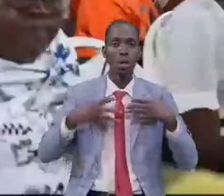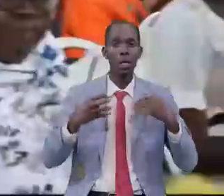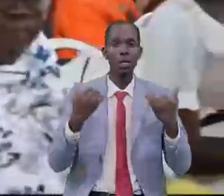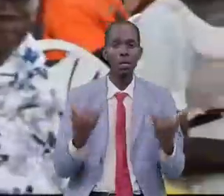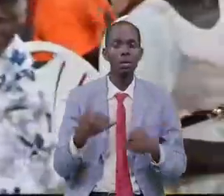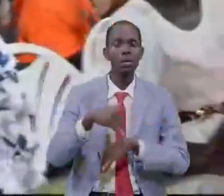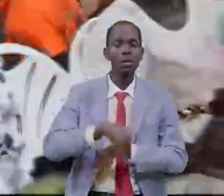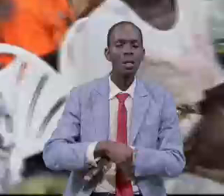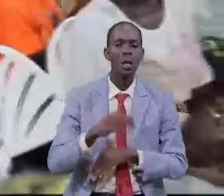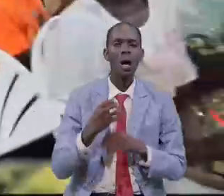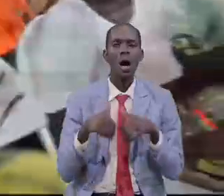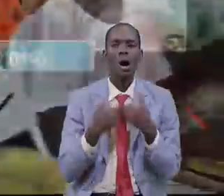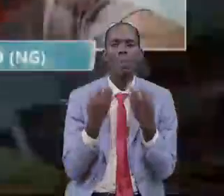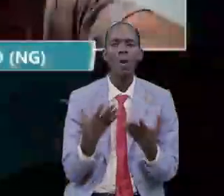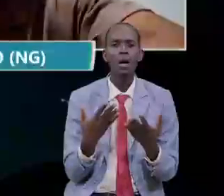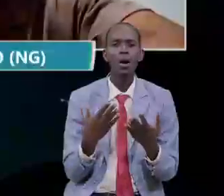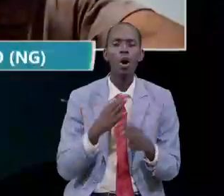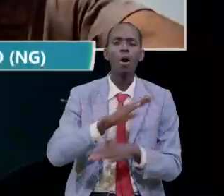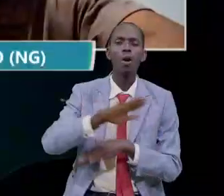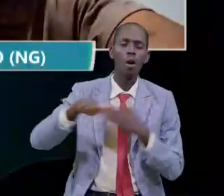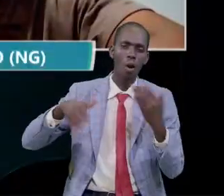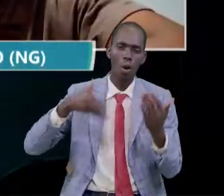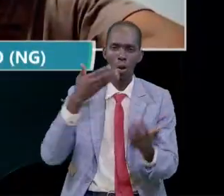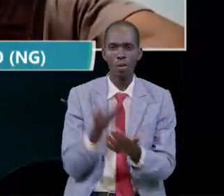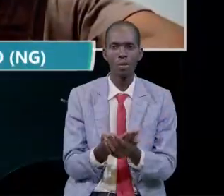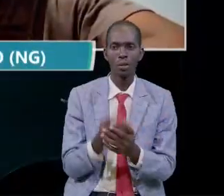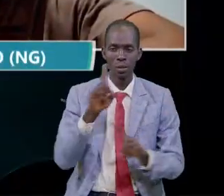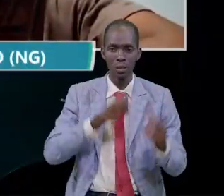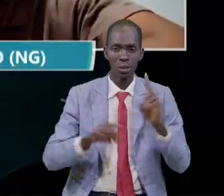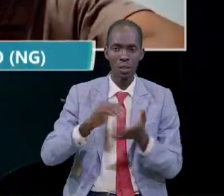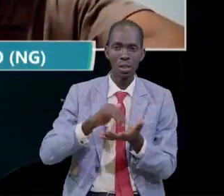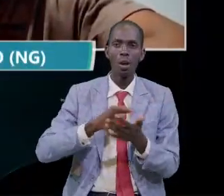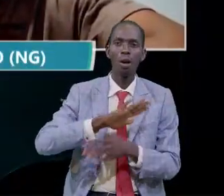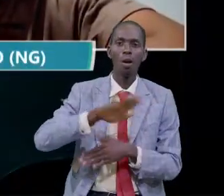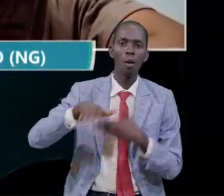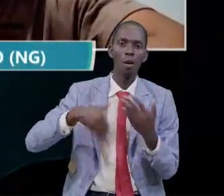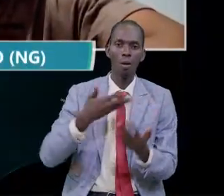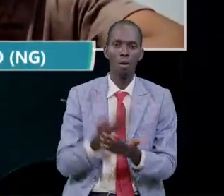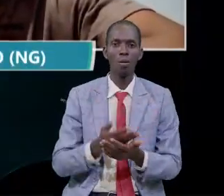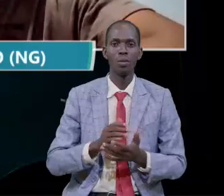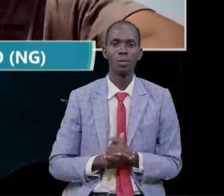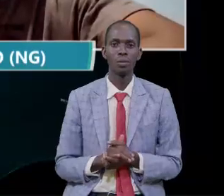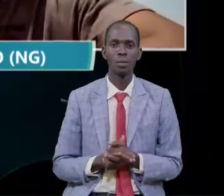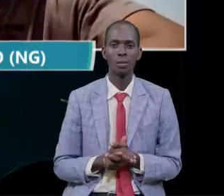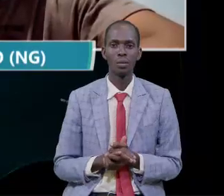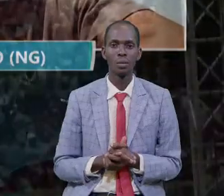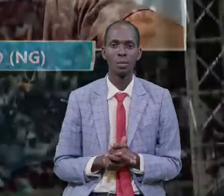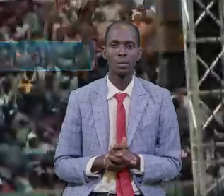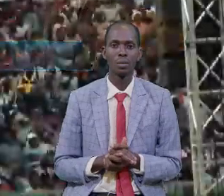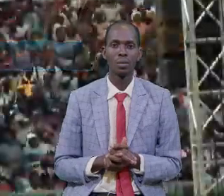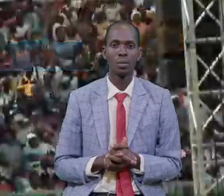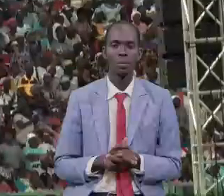Say that again. Say that again. Believe it in your